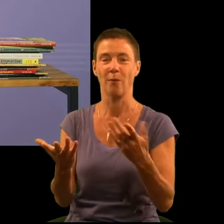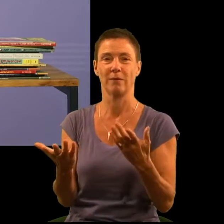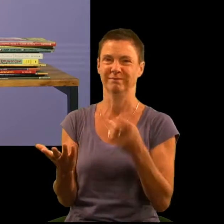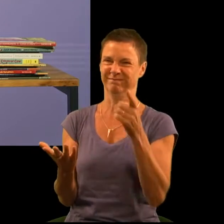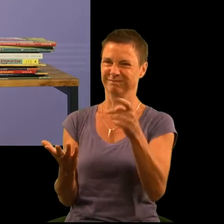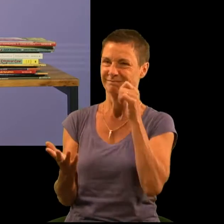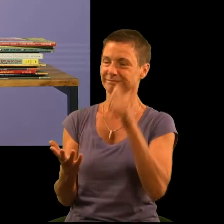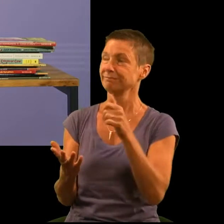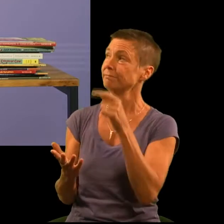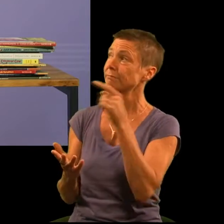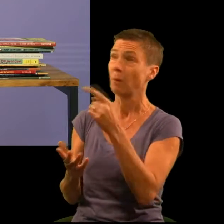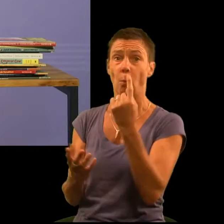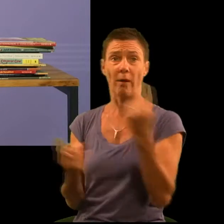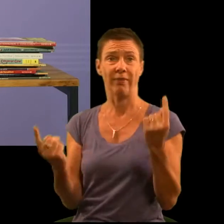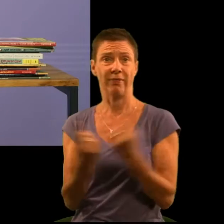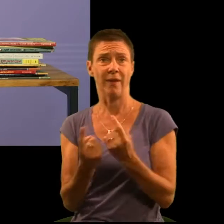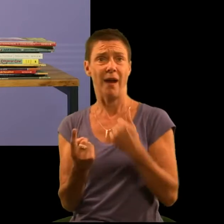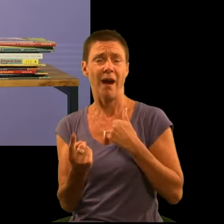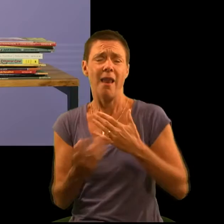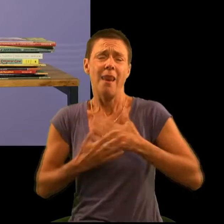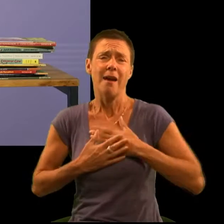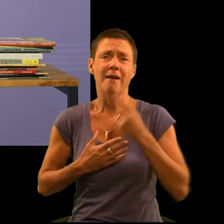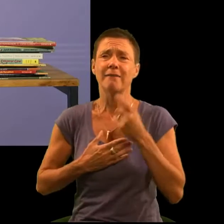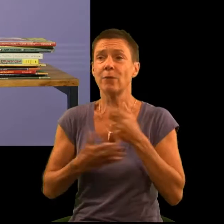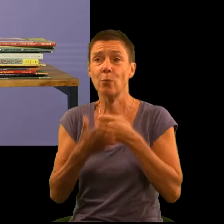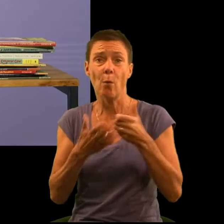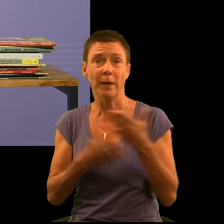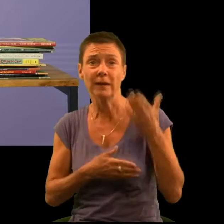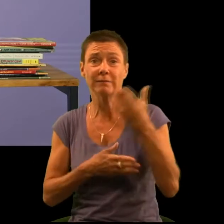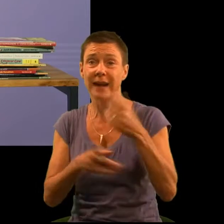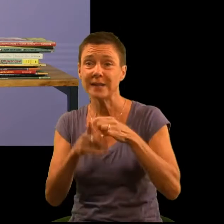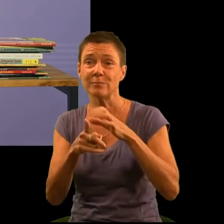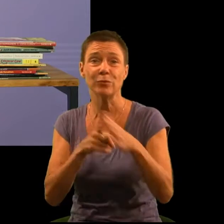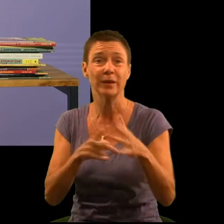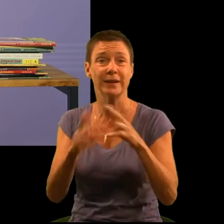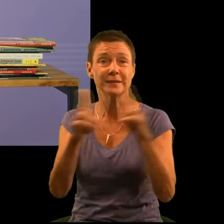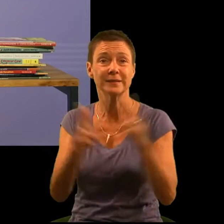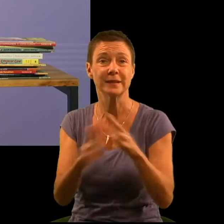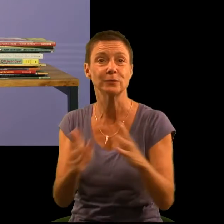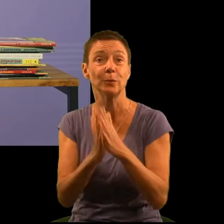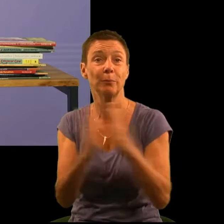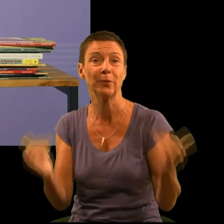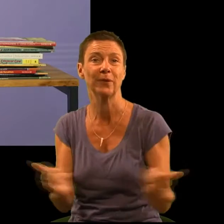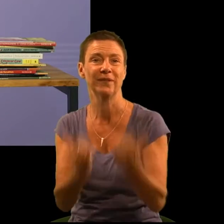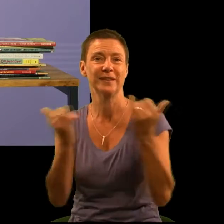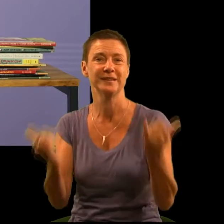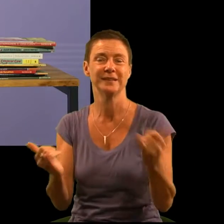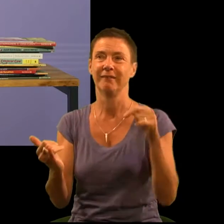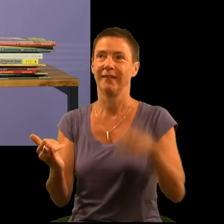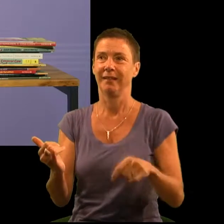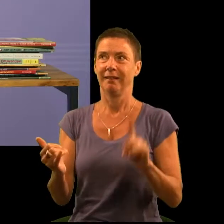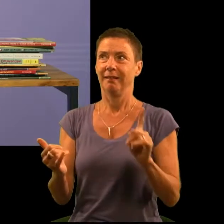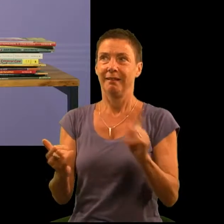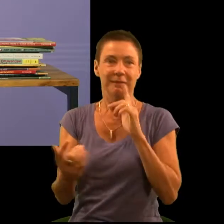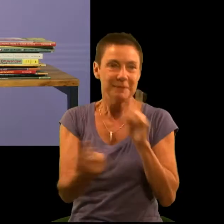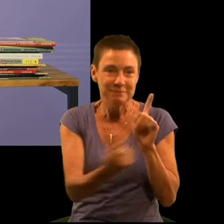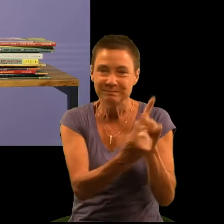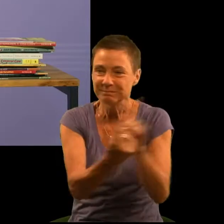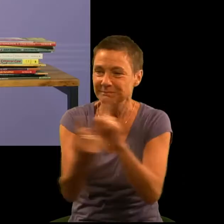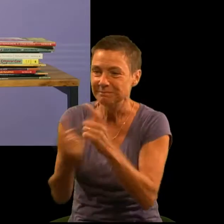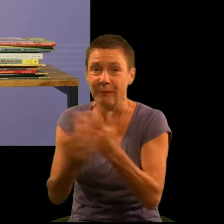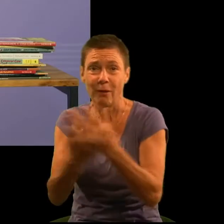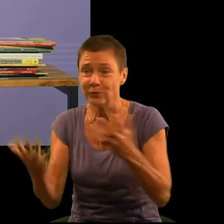Heard. Well, one of the things that I really love normally about coming to the Edinburgh International Book Festival is